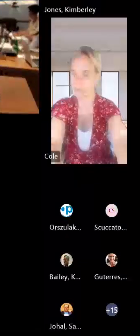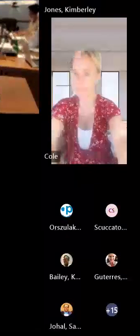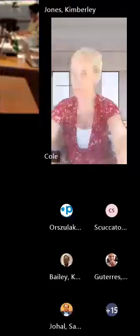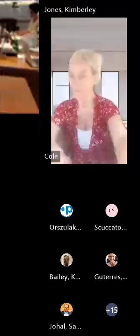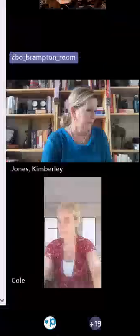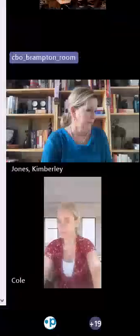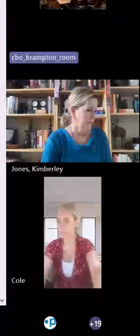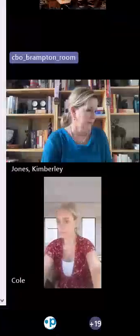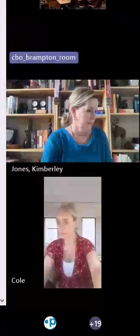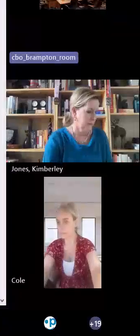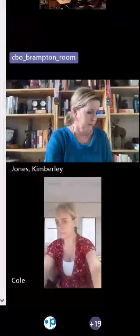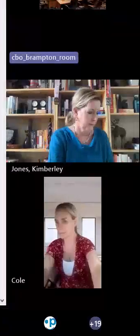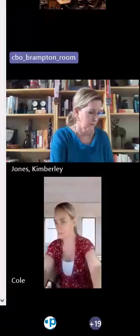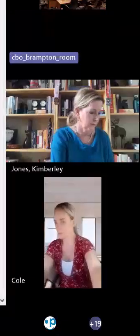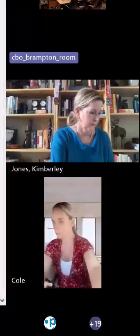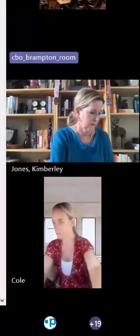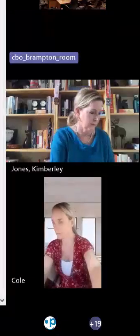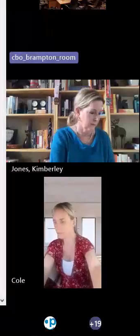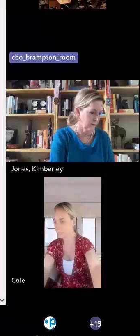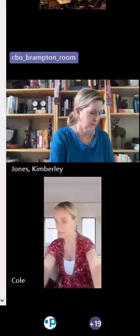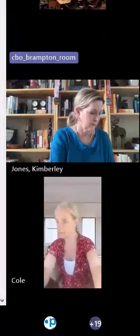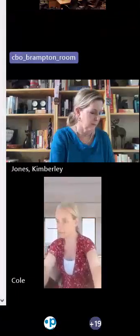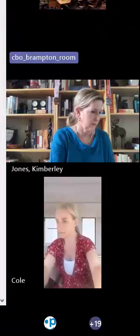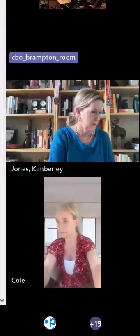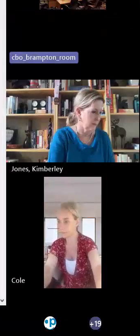Let's get ready.